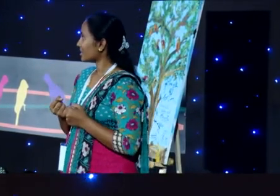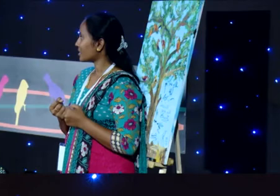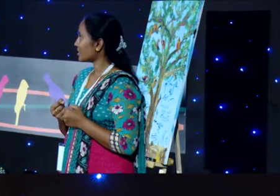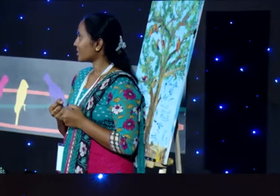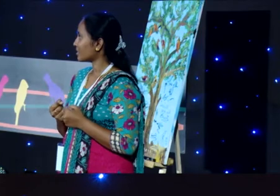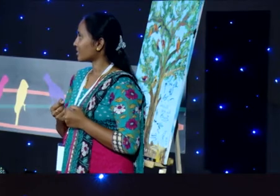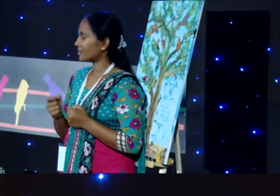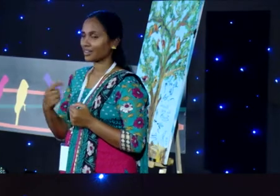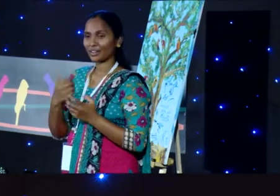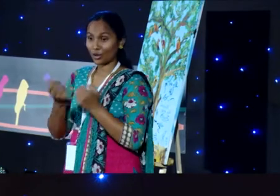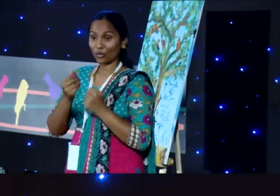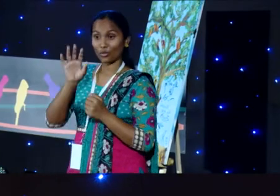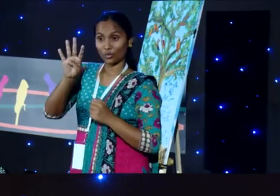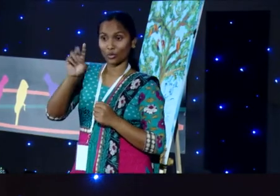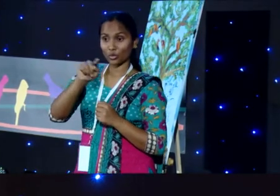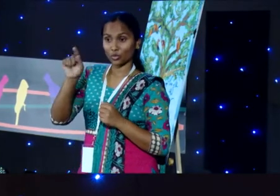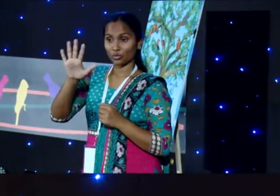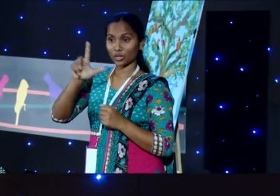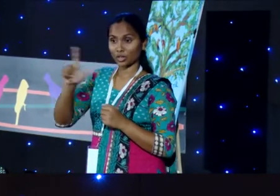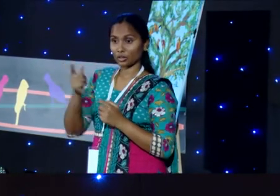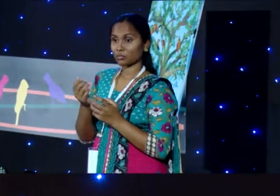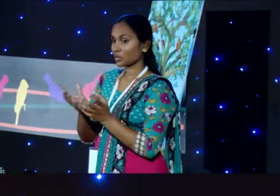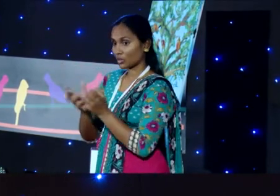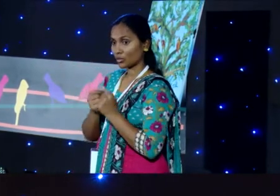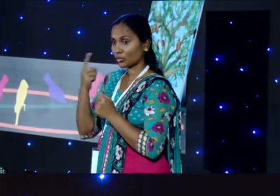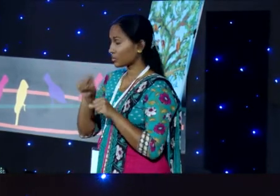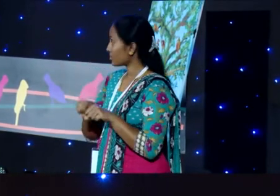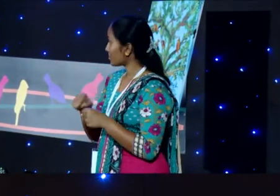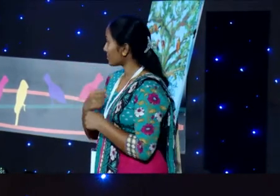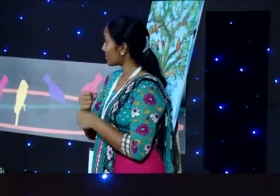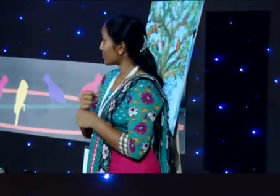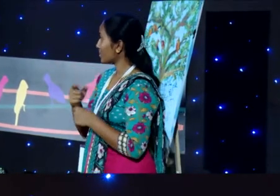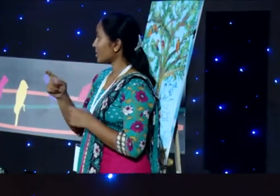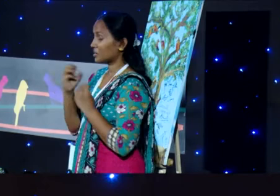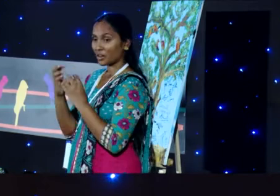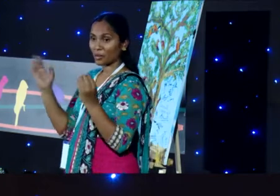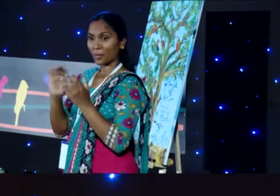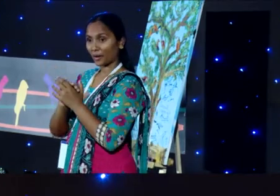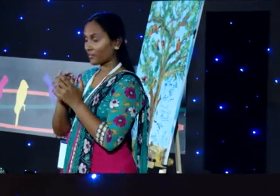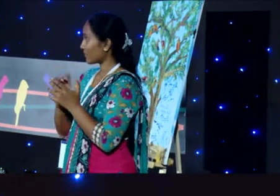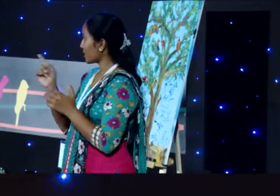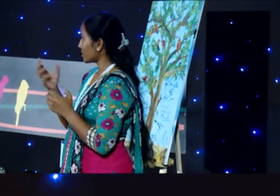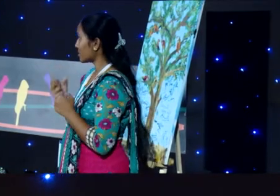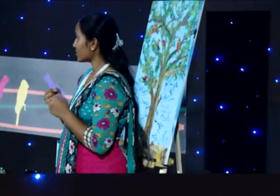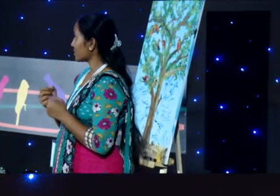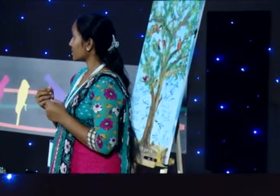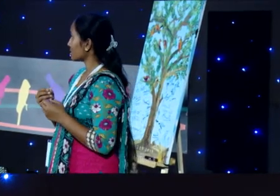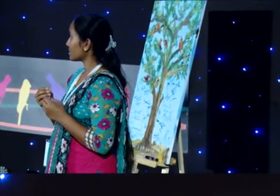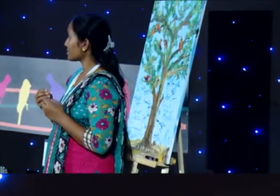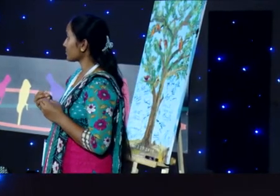like 4 or 5 lakh rupees. So during that time, I had made a lot of friends, really challenged friends who would come to my place, hang out with me, and they would be